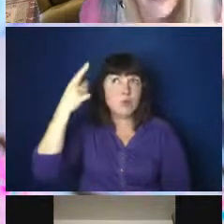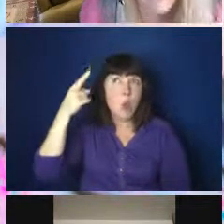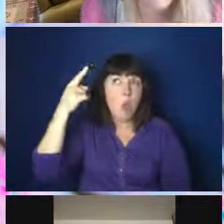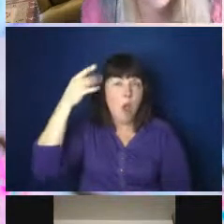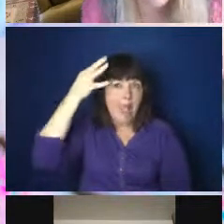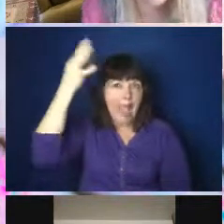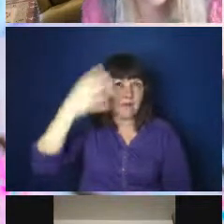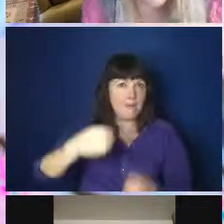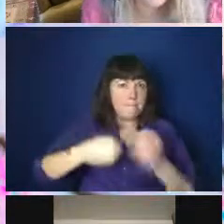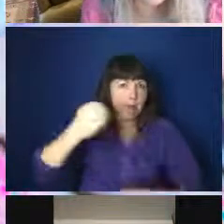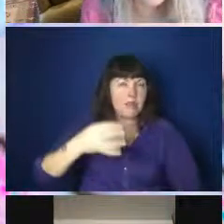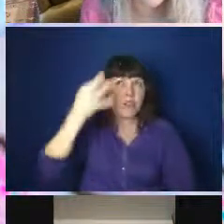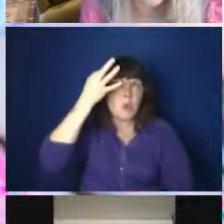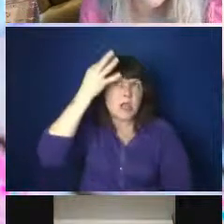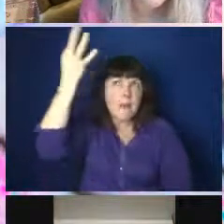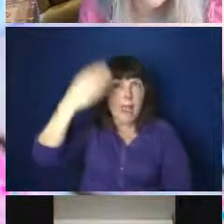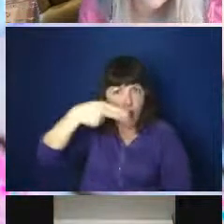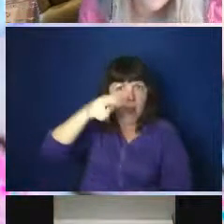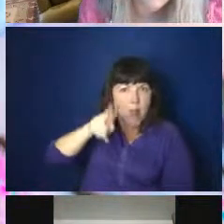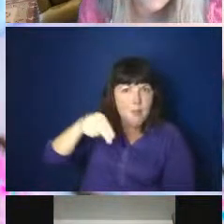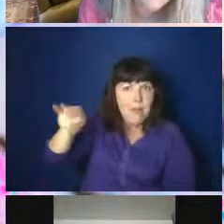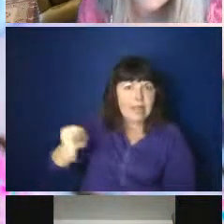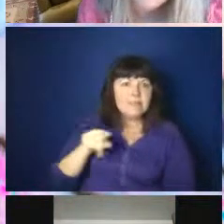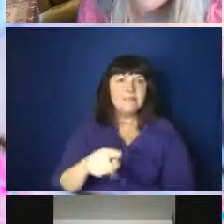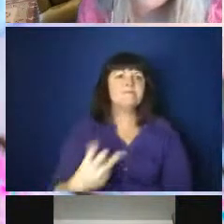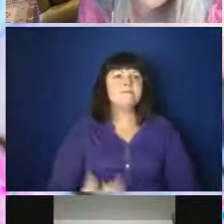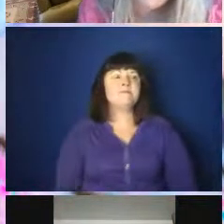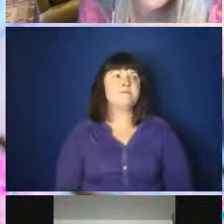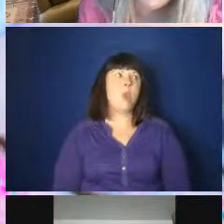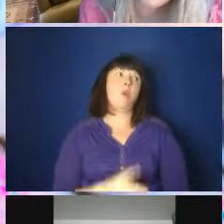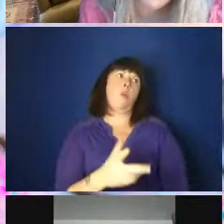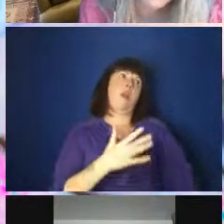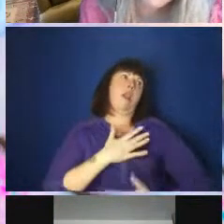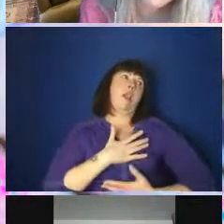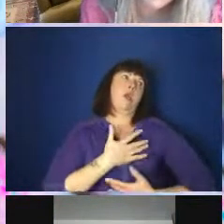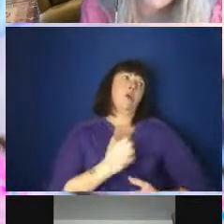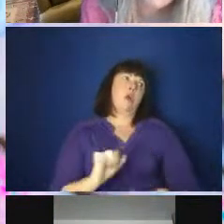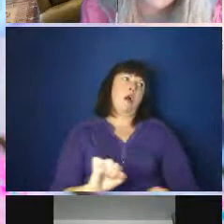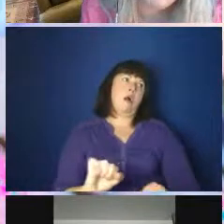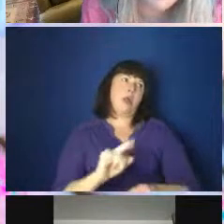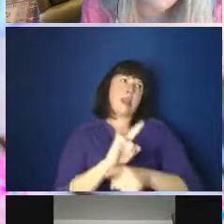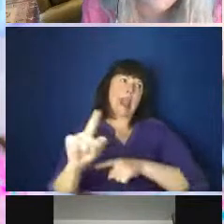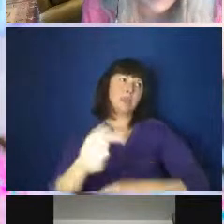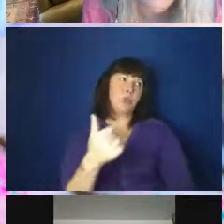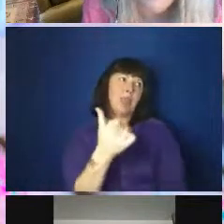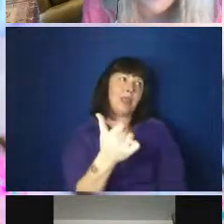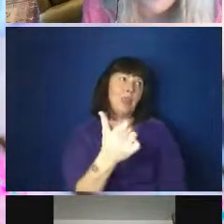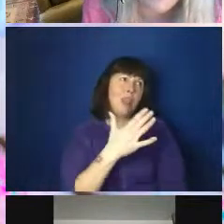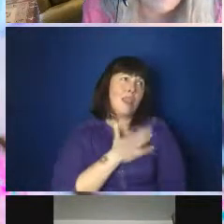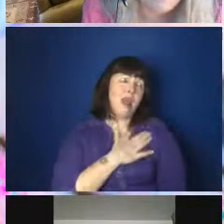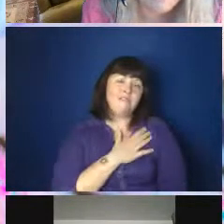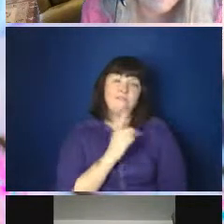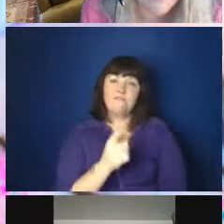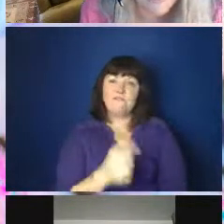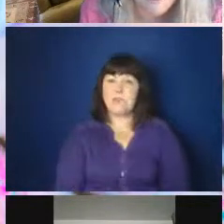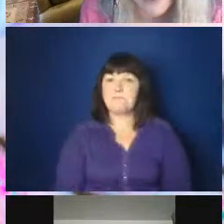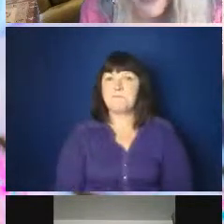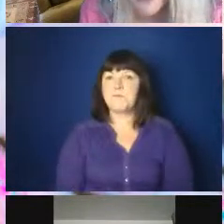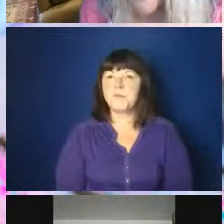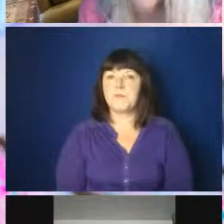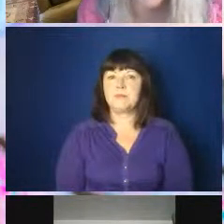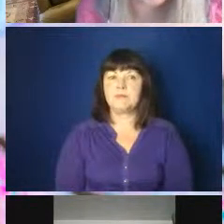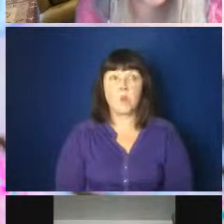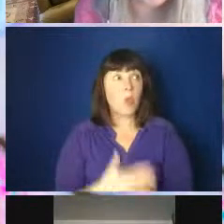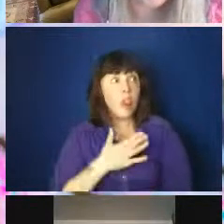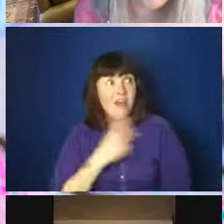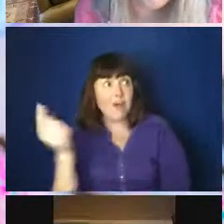bastard's coming out of my head. Well, I can't wait to see what you create next week. So we would love to have you